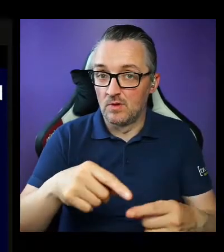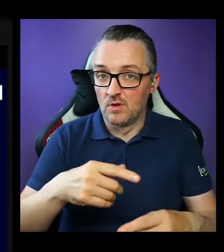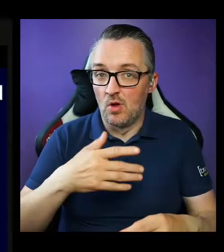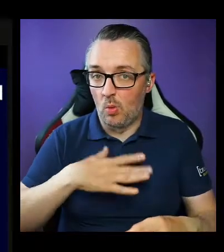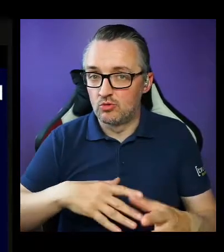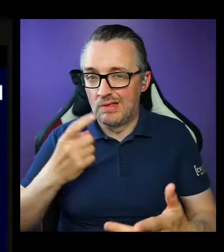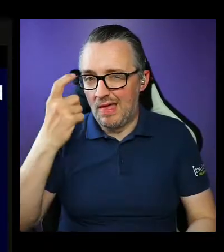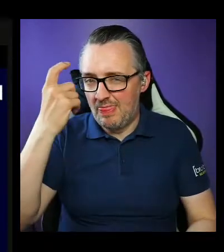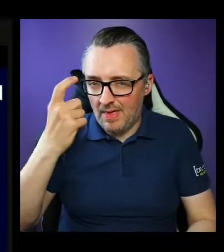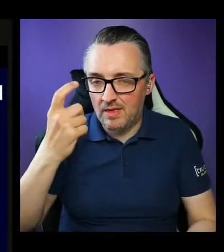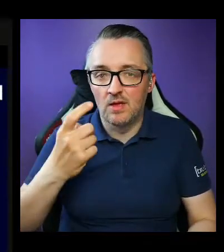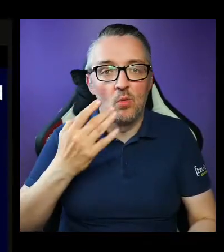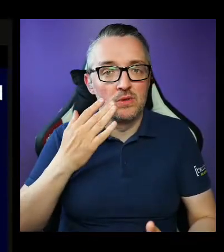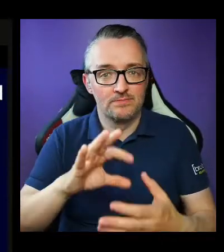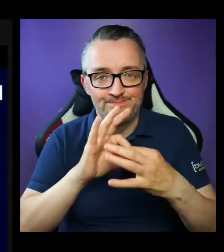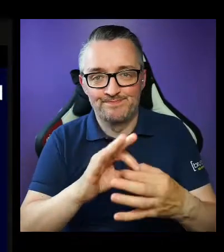to consider when working with DynamoDB.